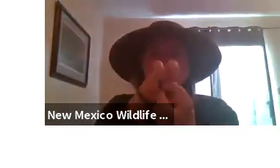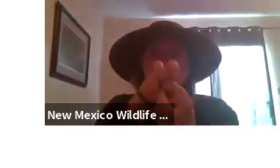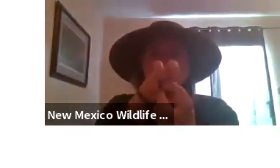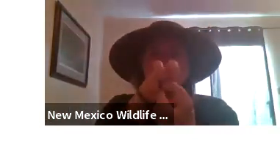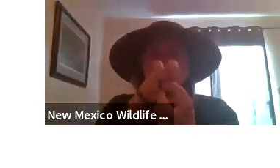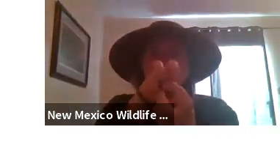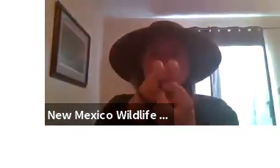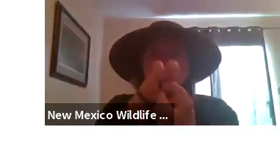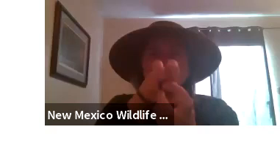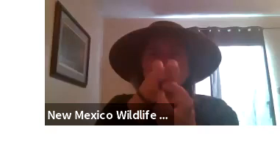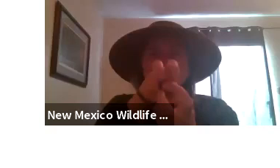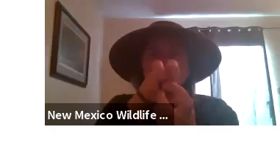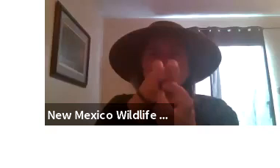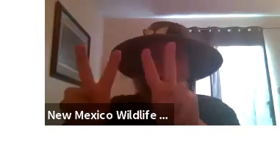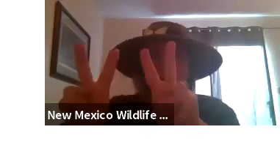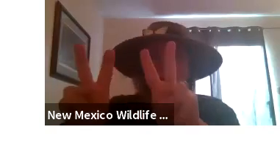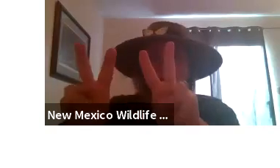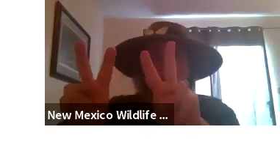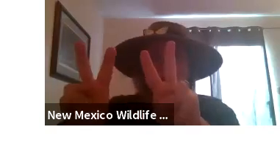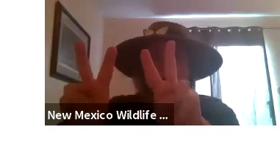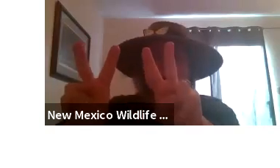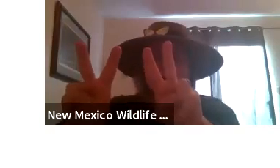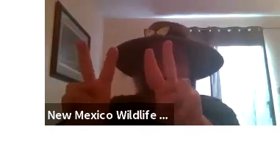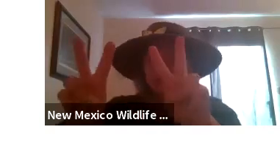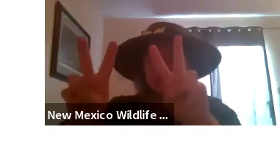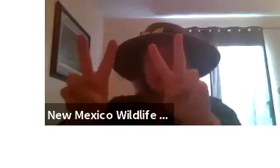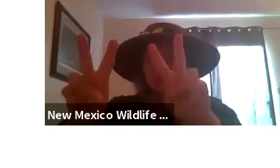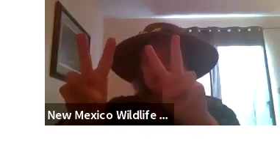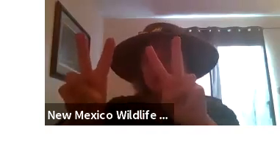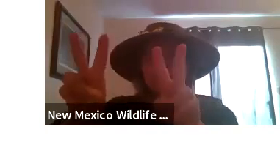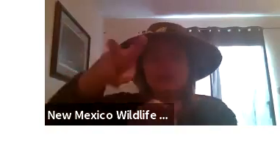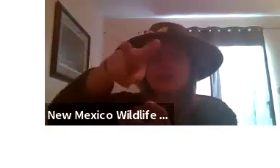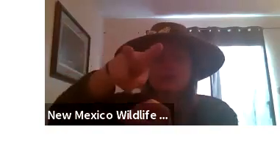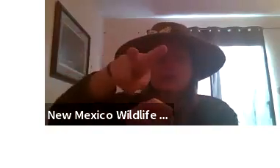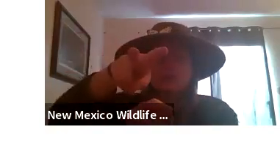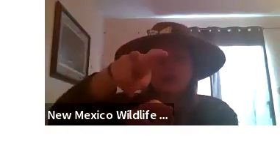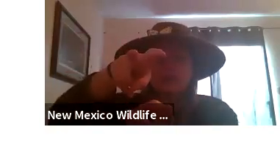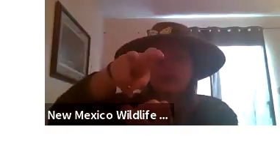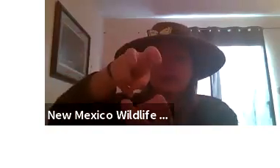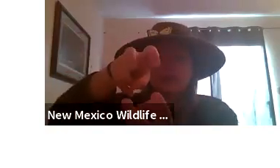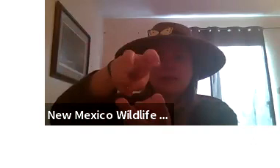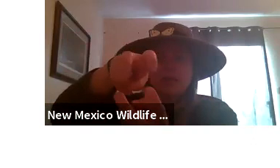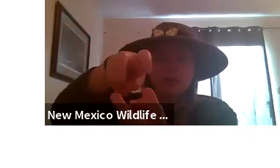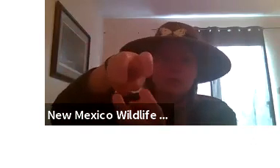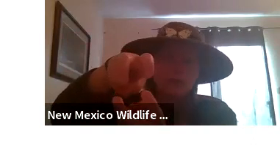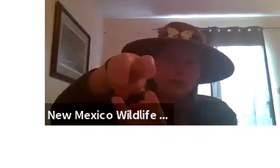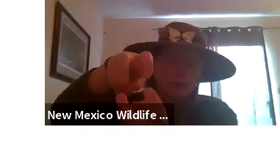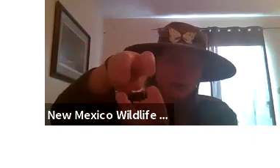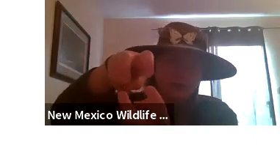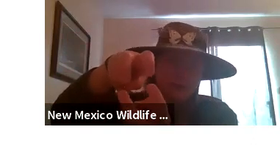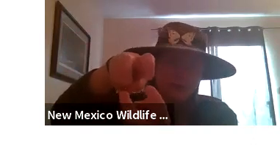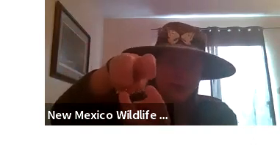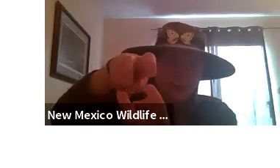squirrel. You take your middle finger and your pointer finger or your peace signs. Turn your hands like